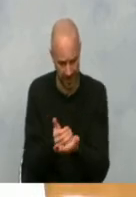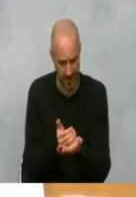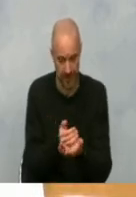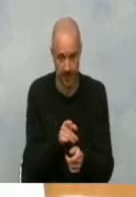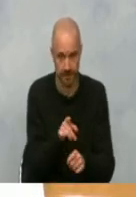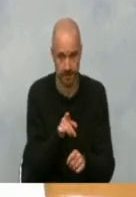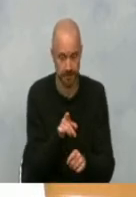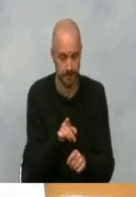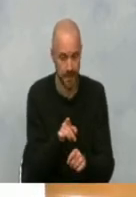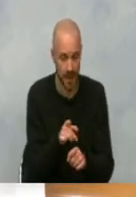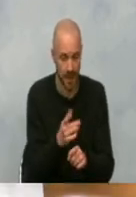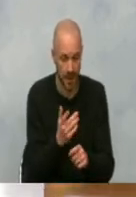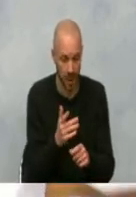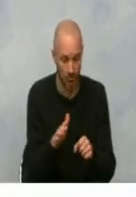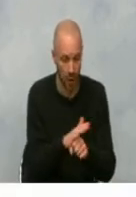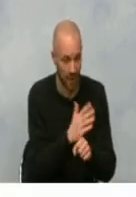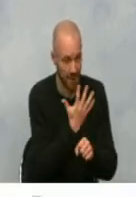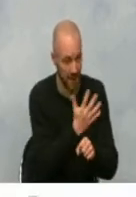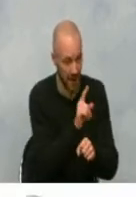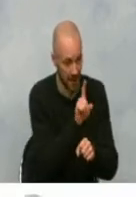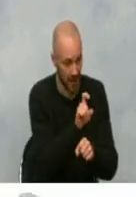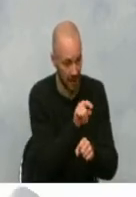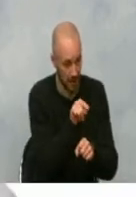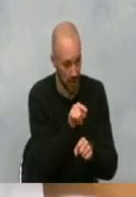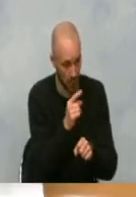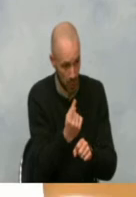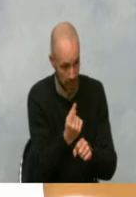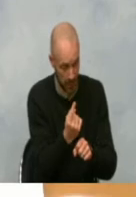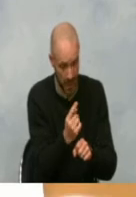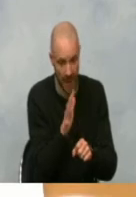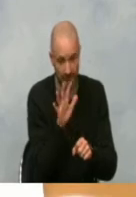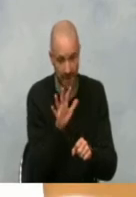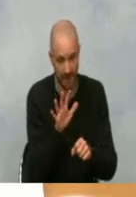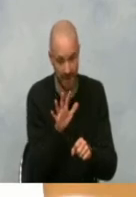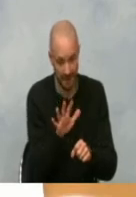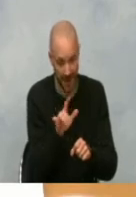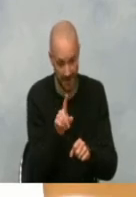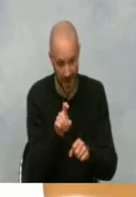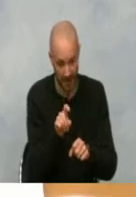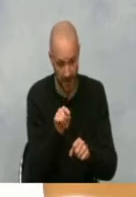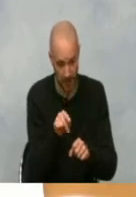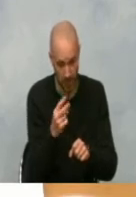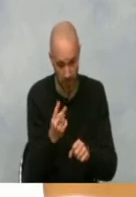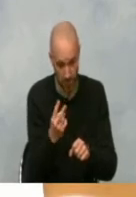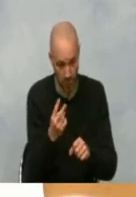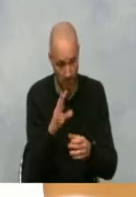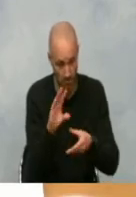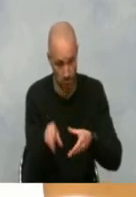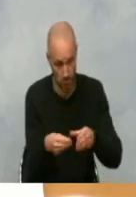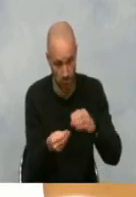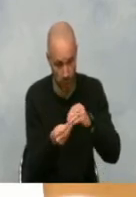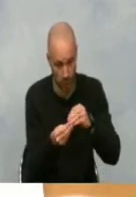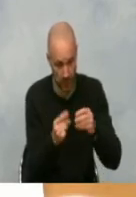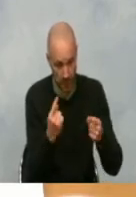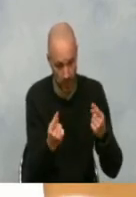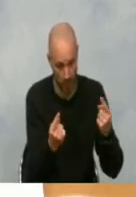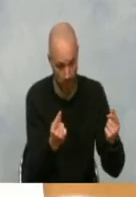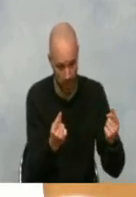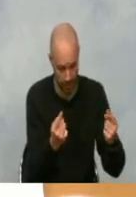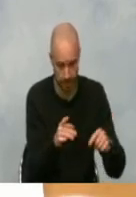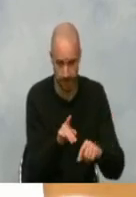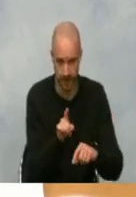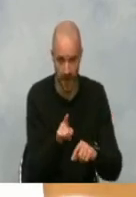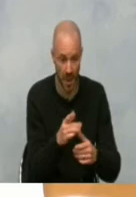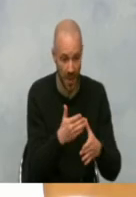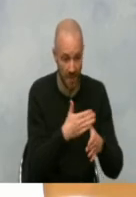at 511.1 and then at 511.2. It gives you a summary of them. The first are savings